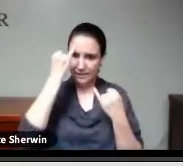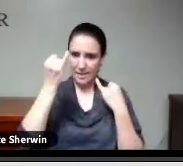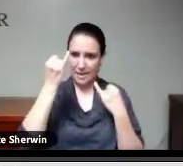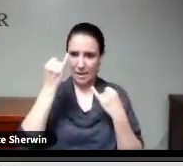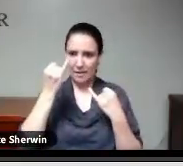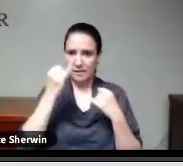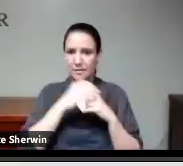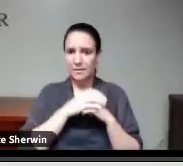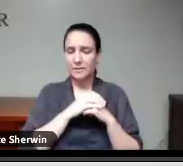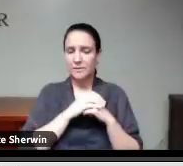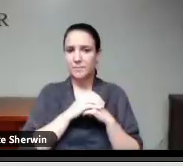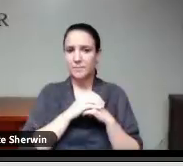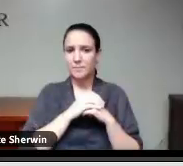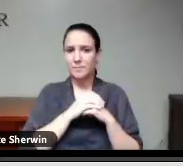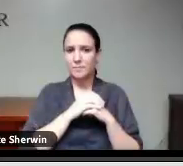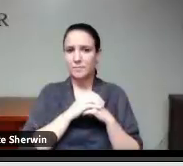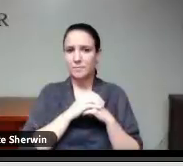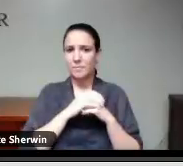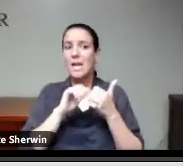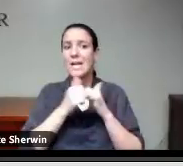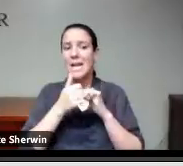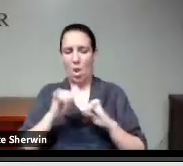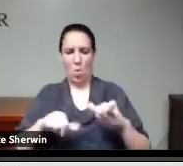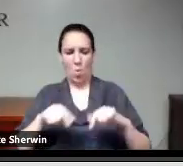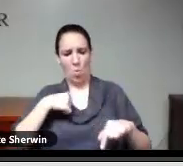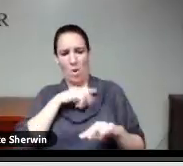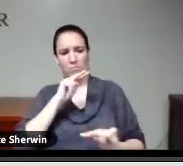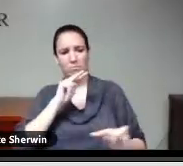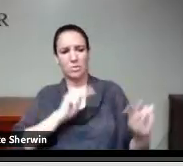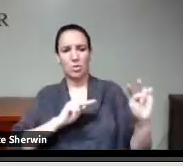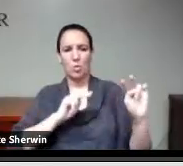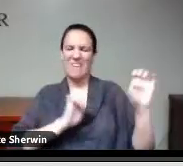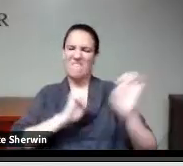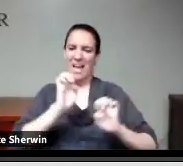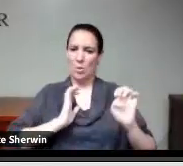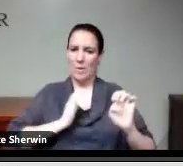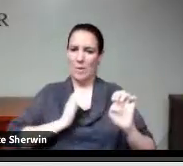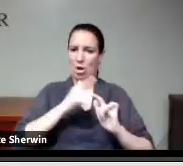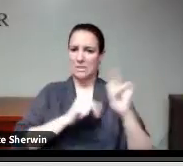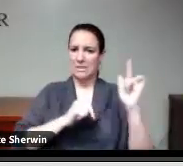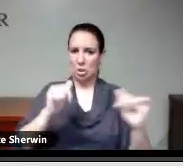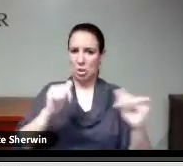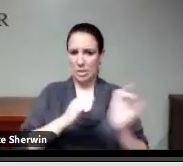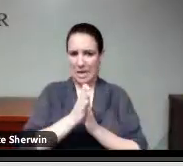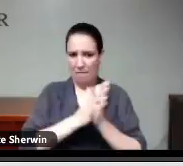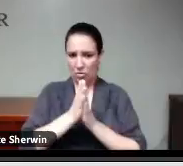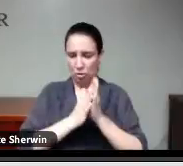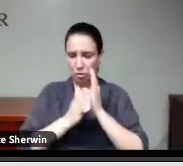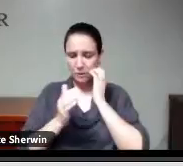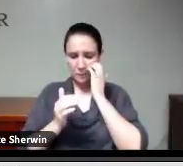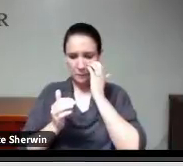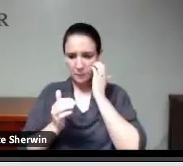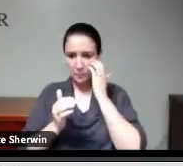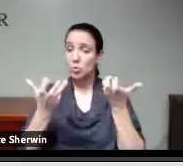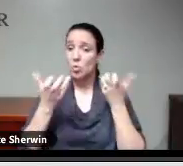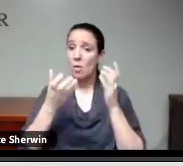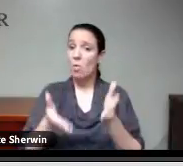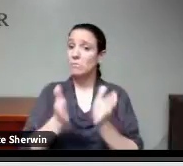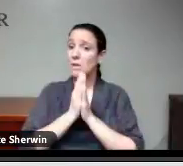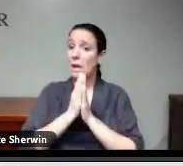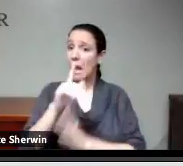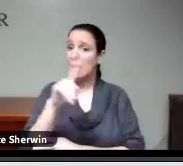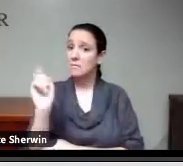how we evaluate our diversity efforts. So one of the things that I'd like to ask right at the